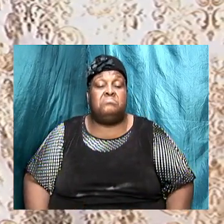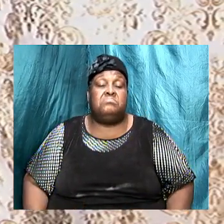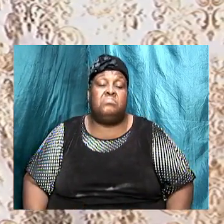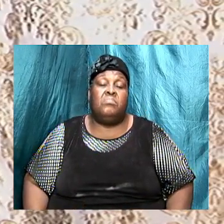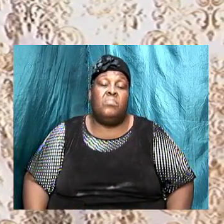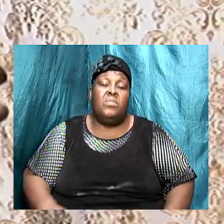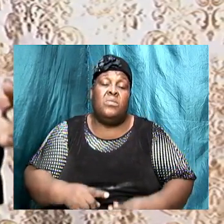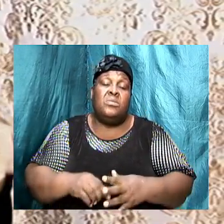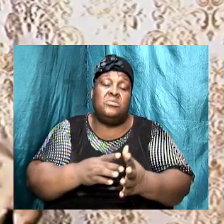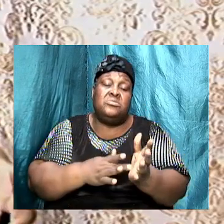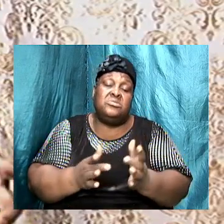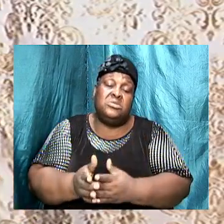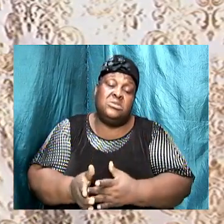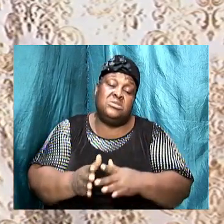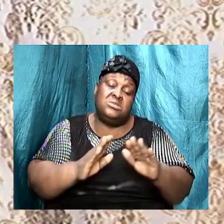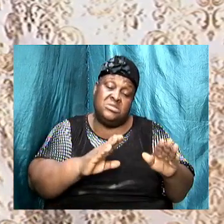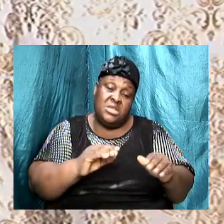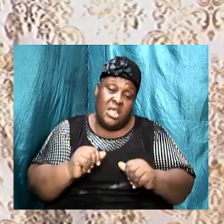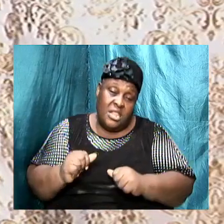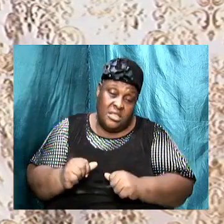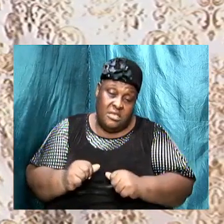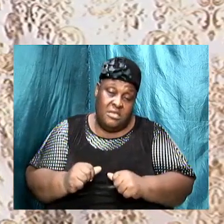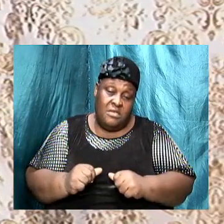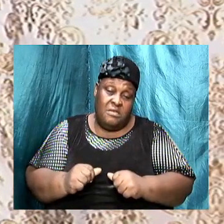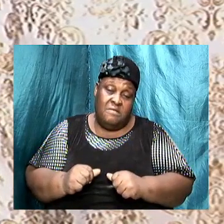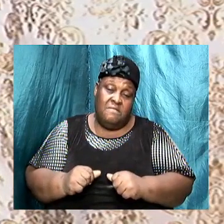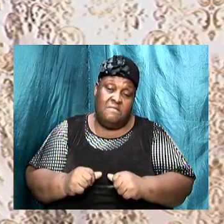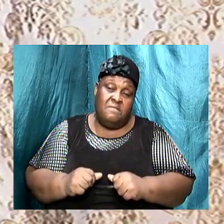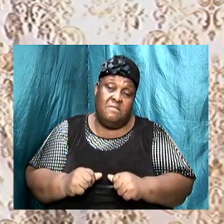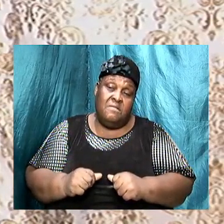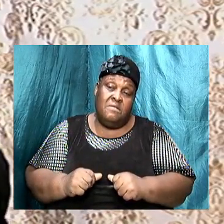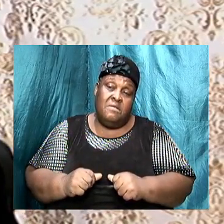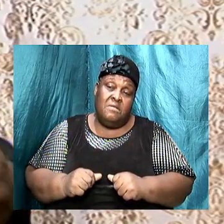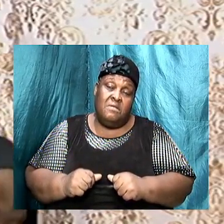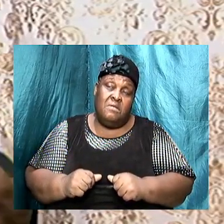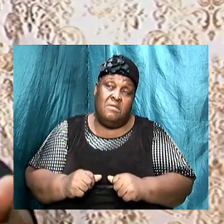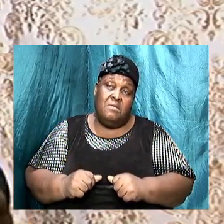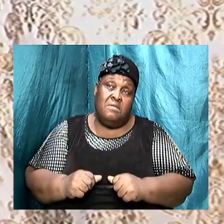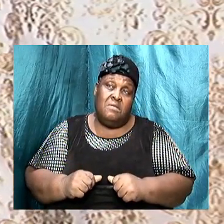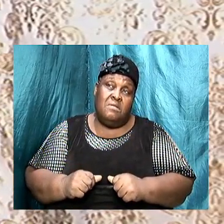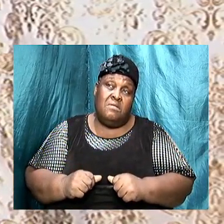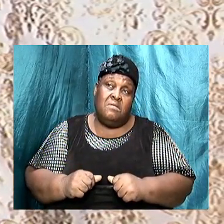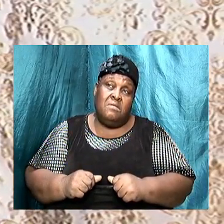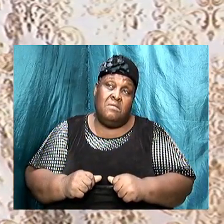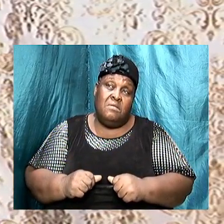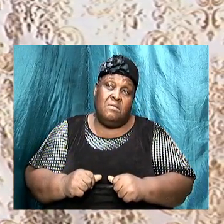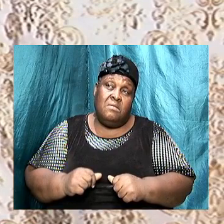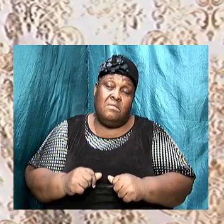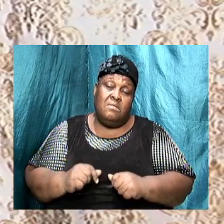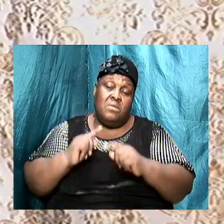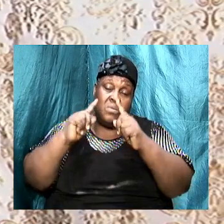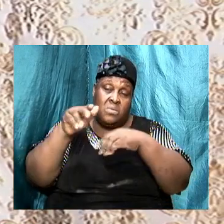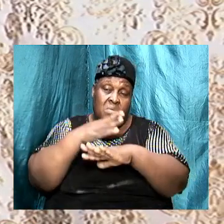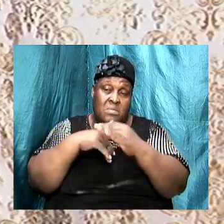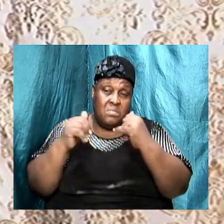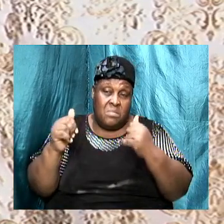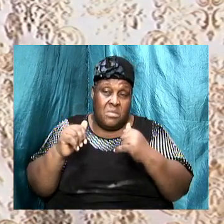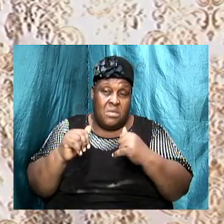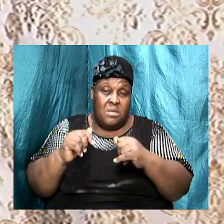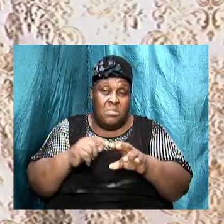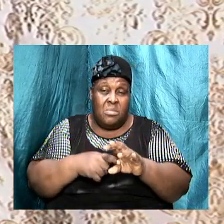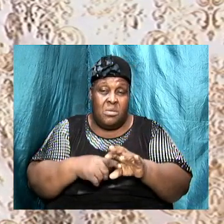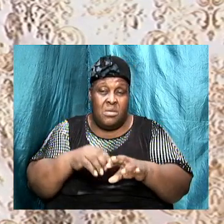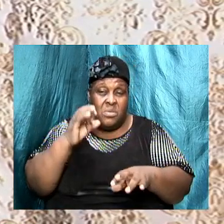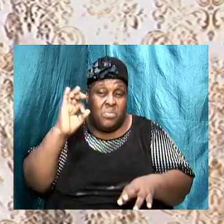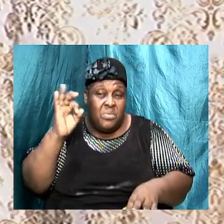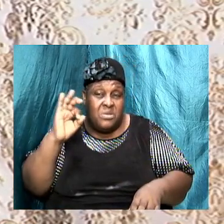when Jesus Christ left off the scene, began to preach the same thing that Jesus Christ was preaching. They began to